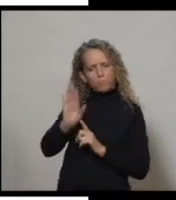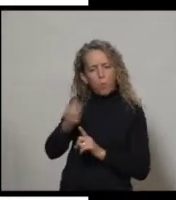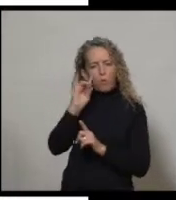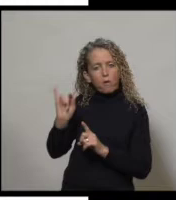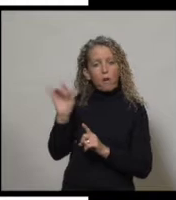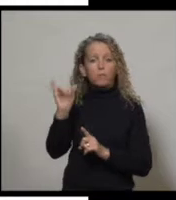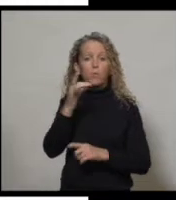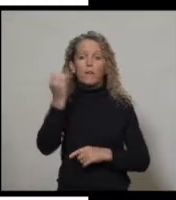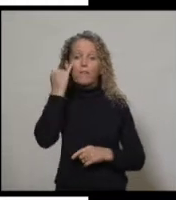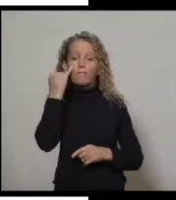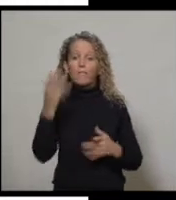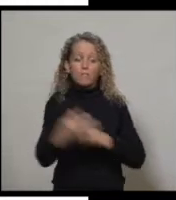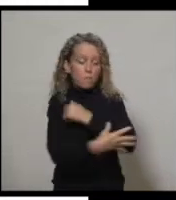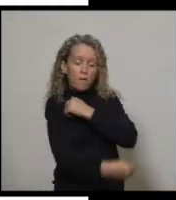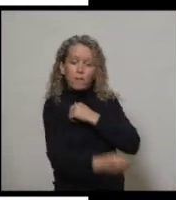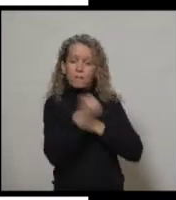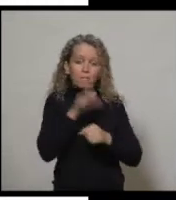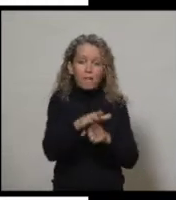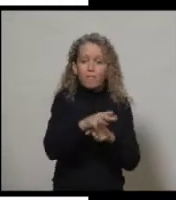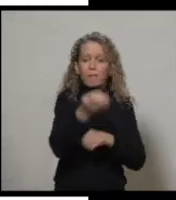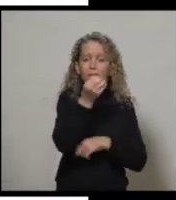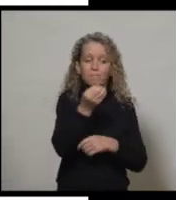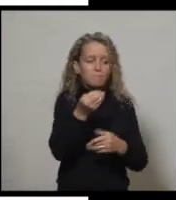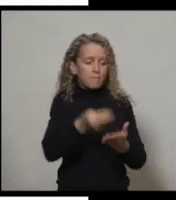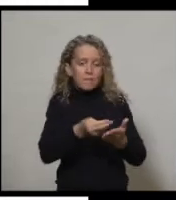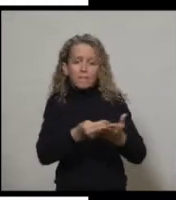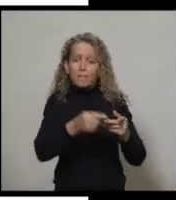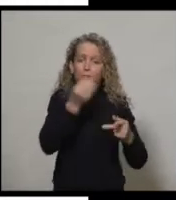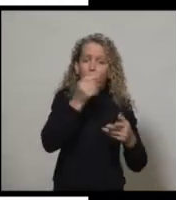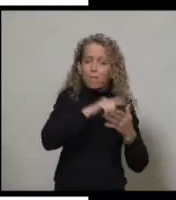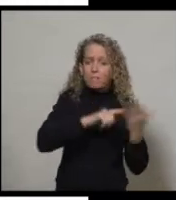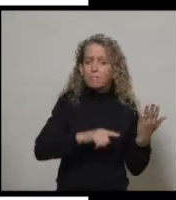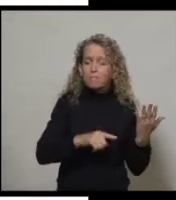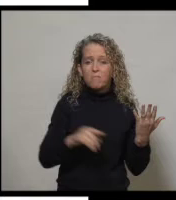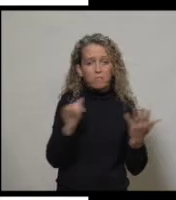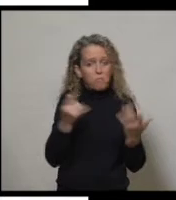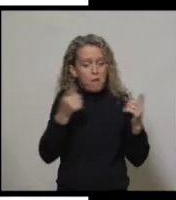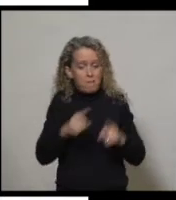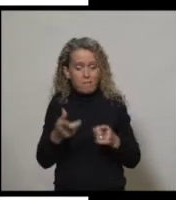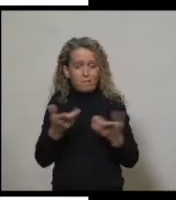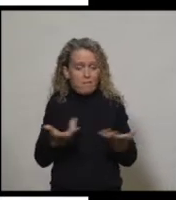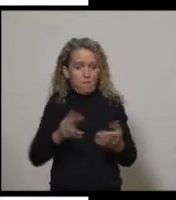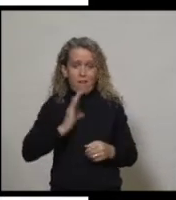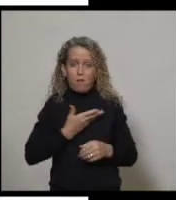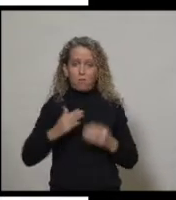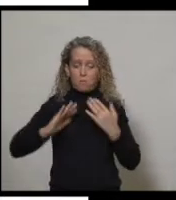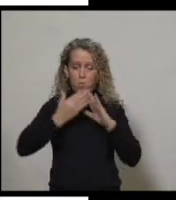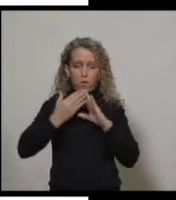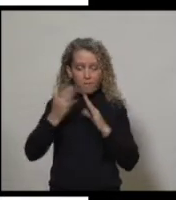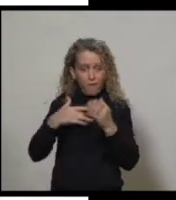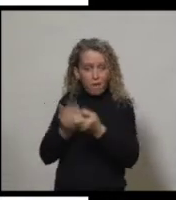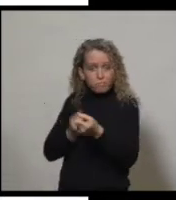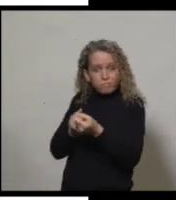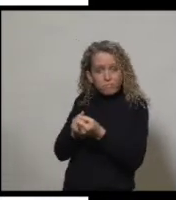education. This can also be looked at in the local context, what is happening in our communities, and are they supported?